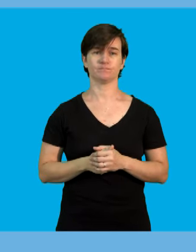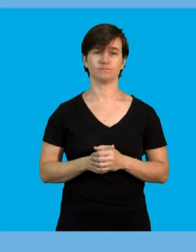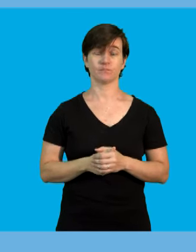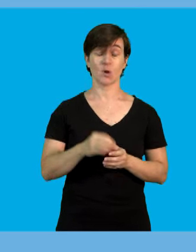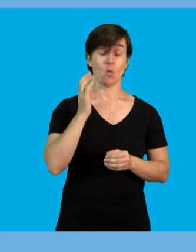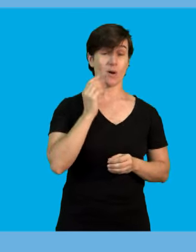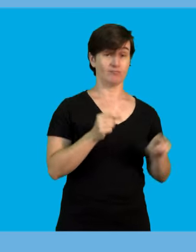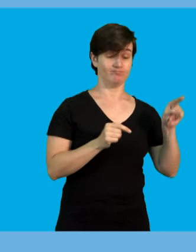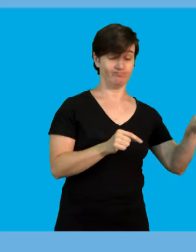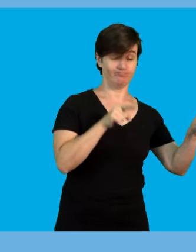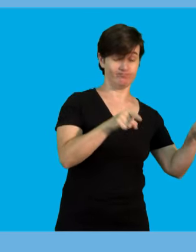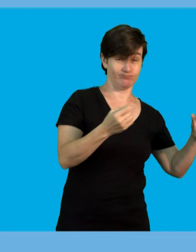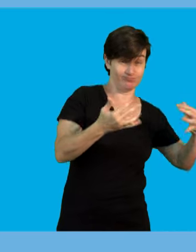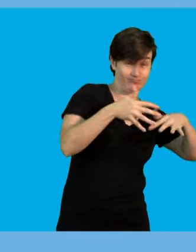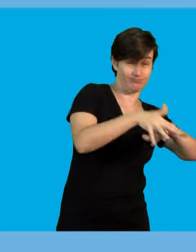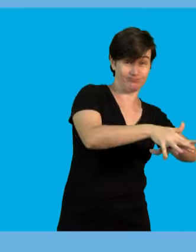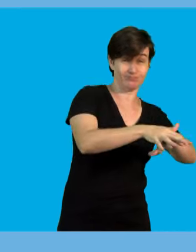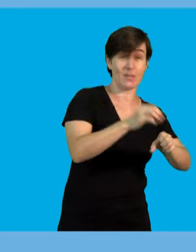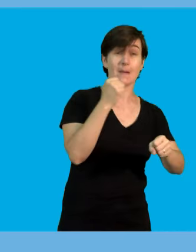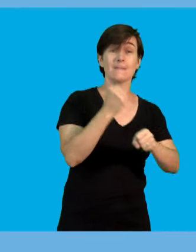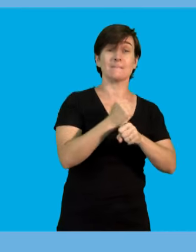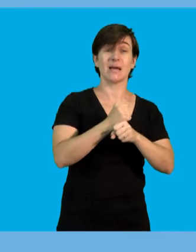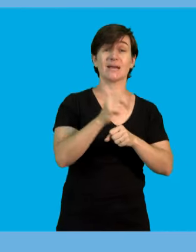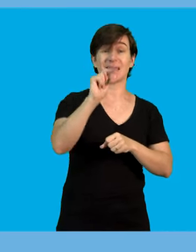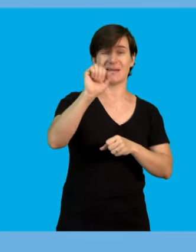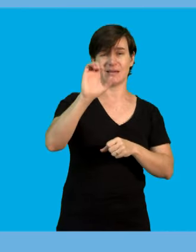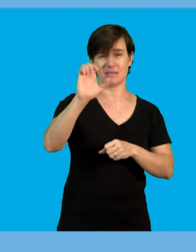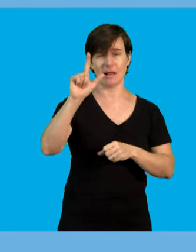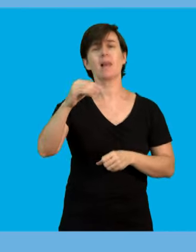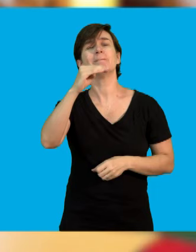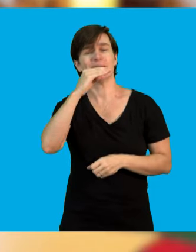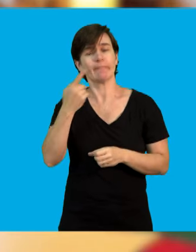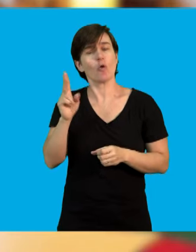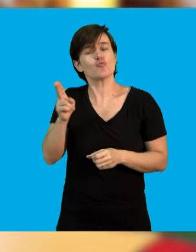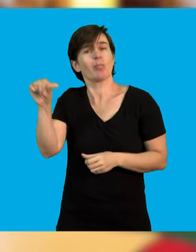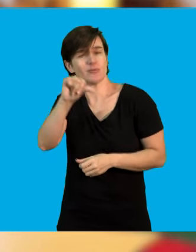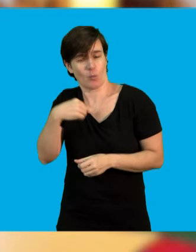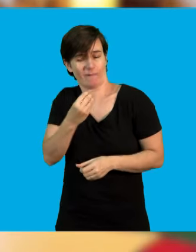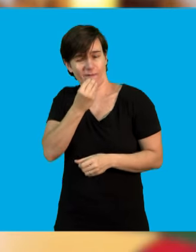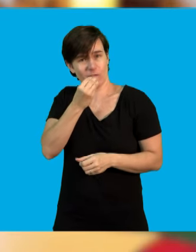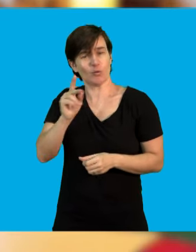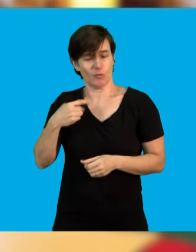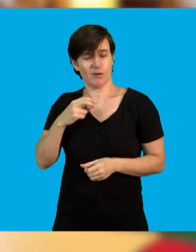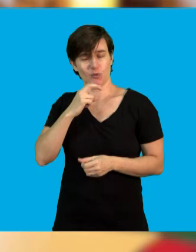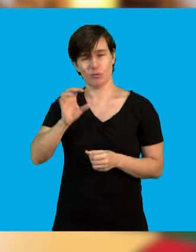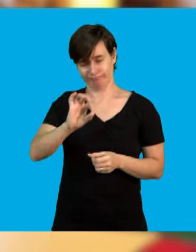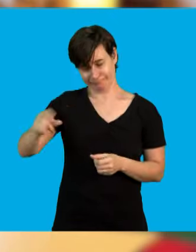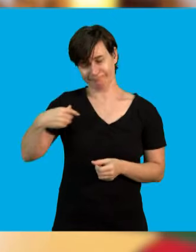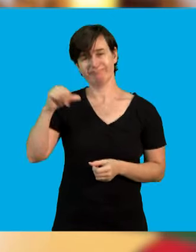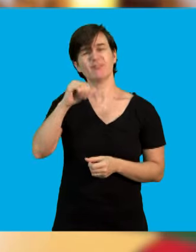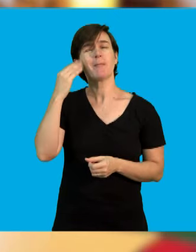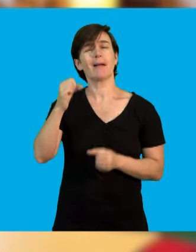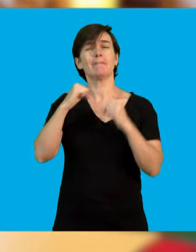So when these two substances react together, they form our NaCl, which is our table salt, what we use on a